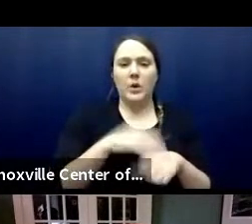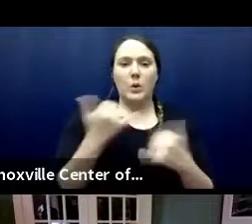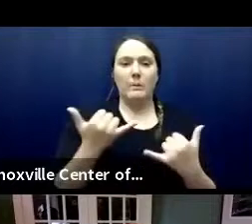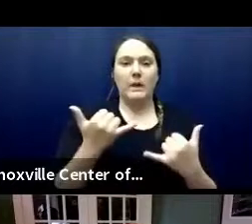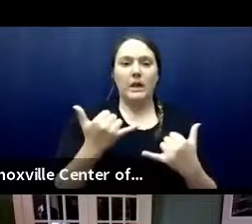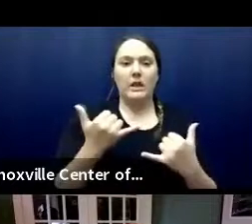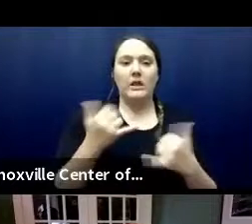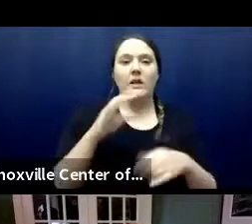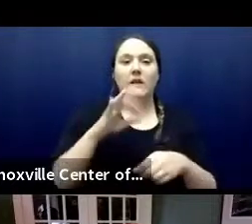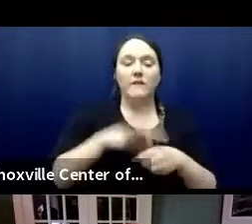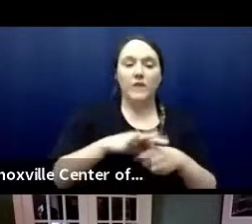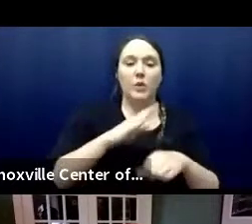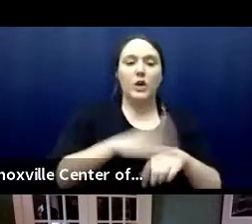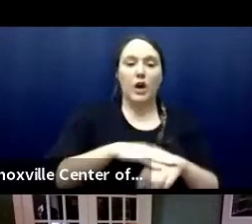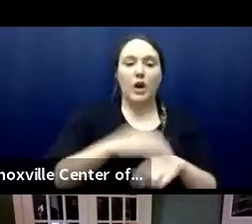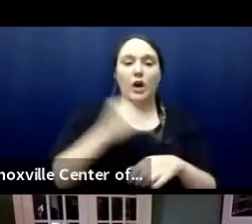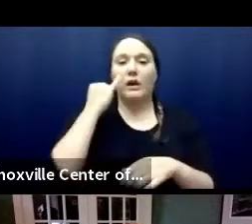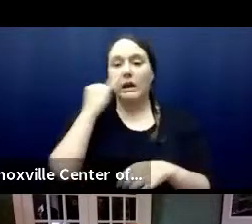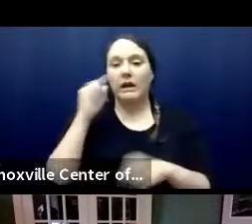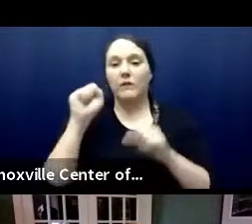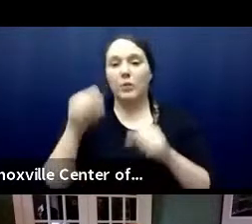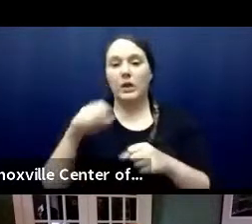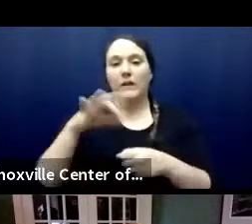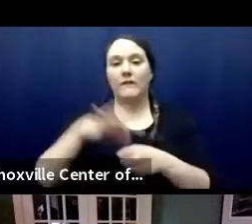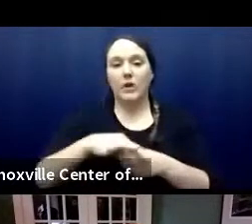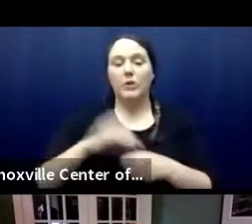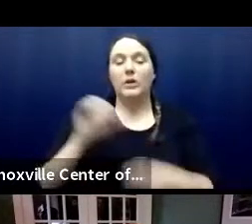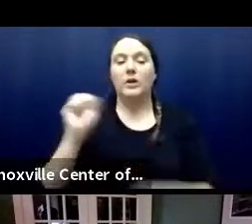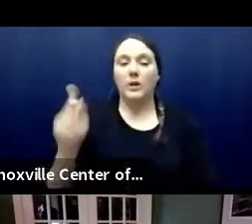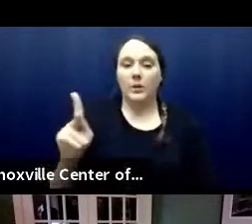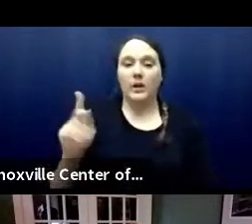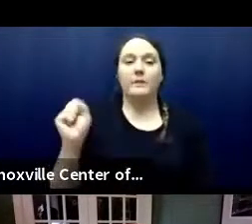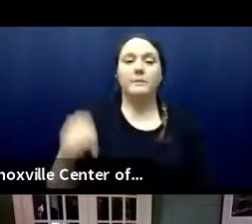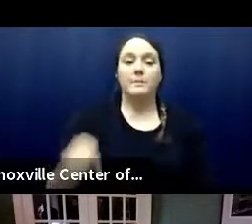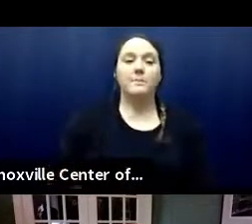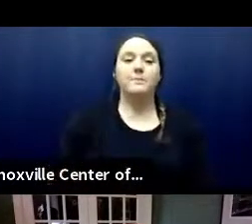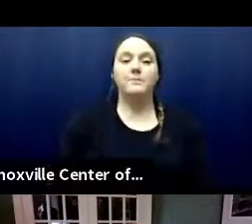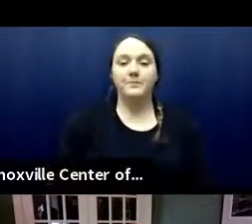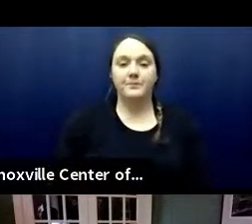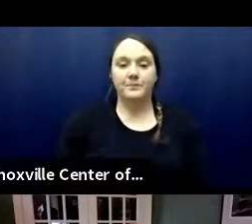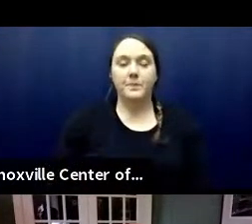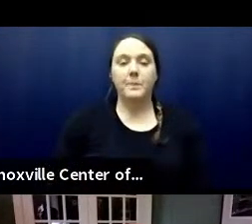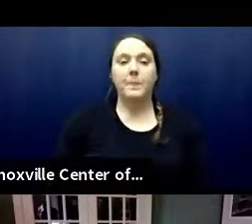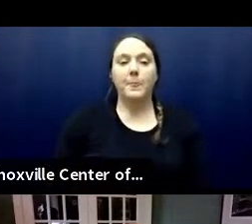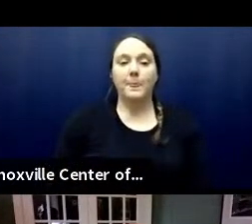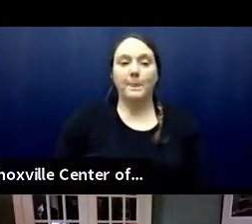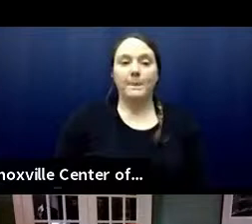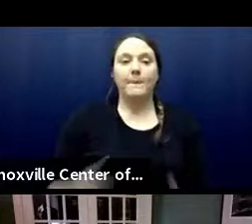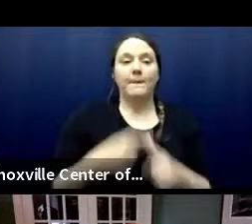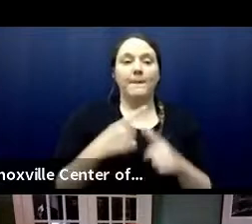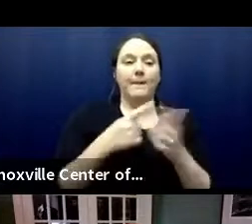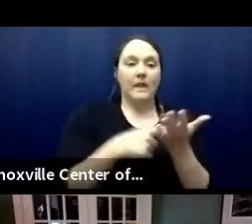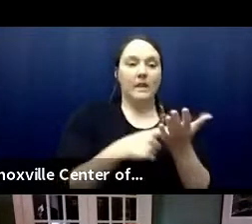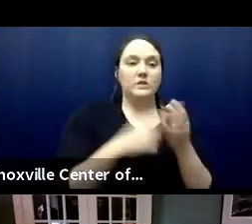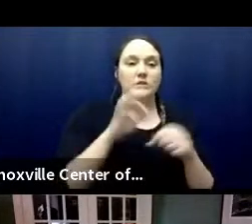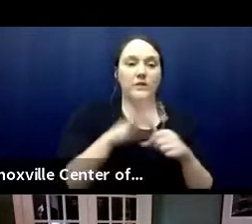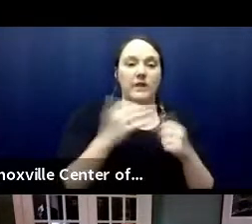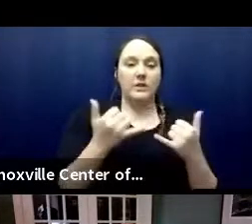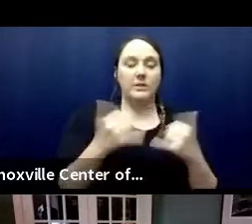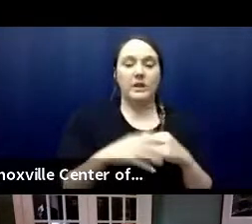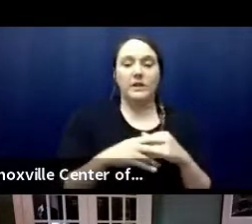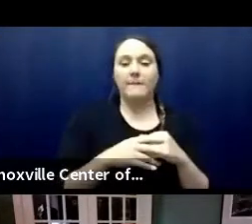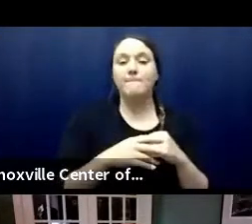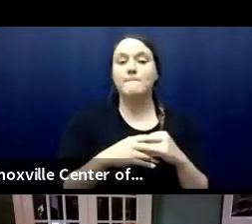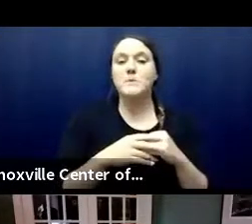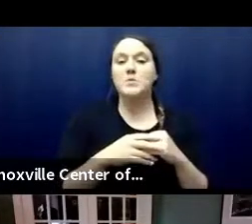call the question. Voting on whether to vote? Yes. Okay. Yes. It's been discussion, vote immediately.